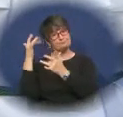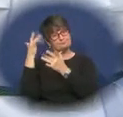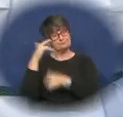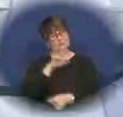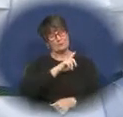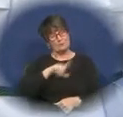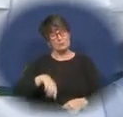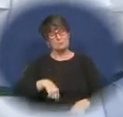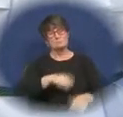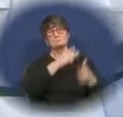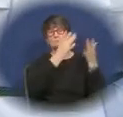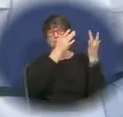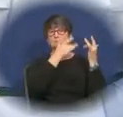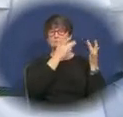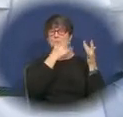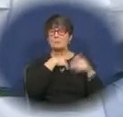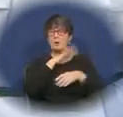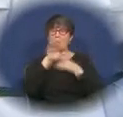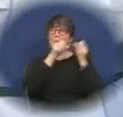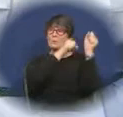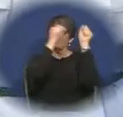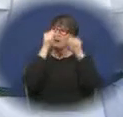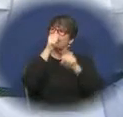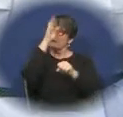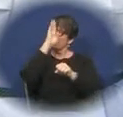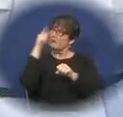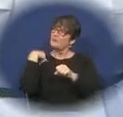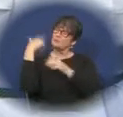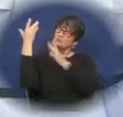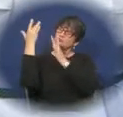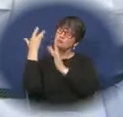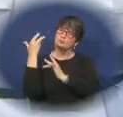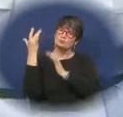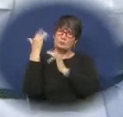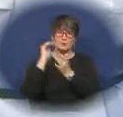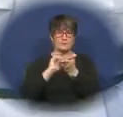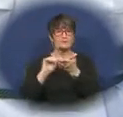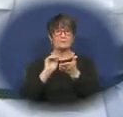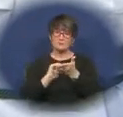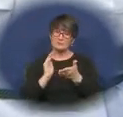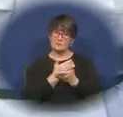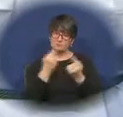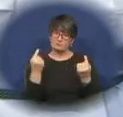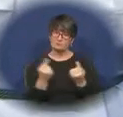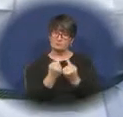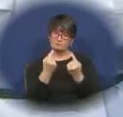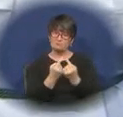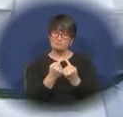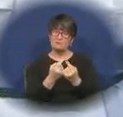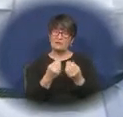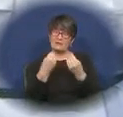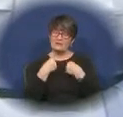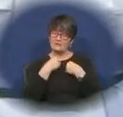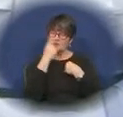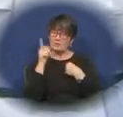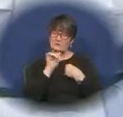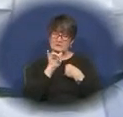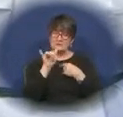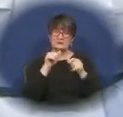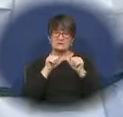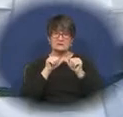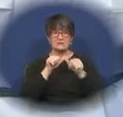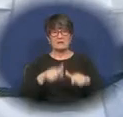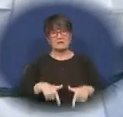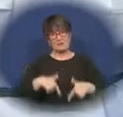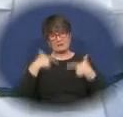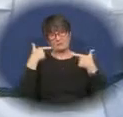Lord, have mercy. May Almighty God have mercy on us, forgive us our sins, and bring us to everlasting